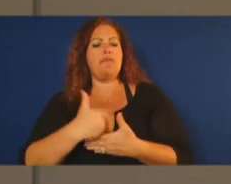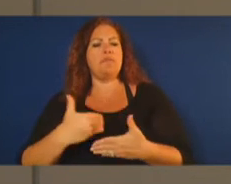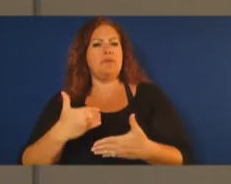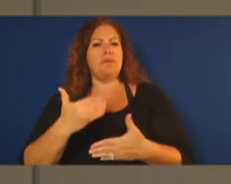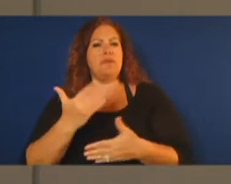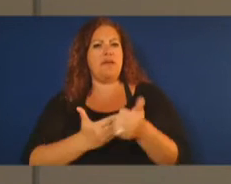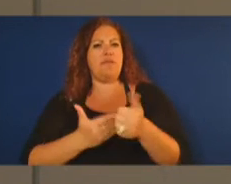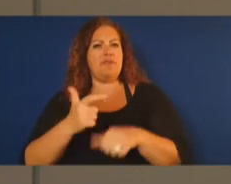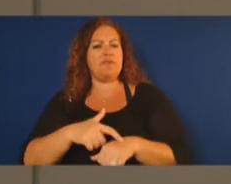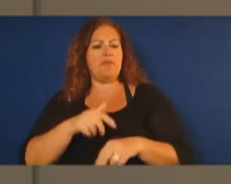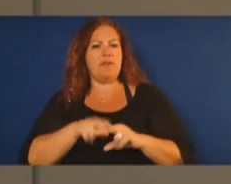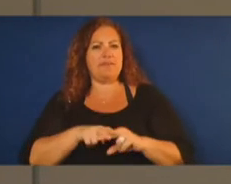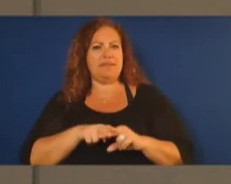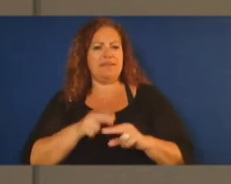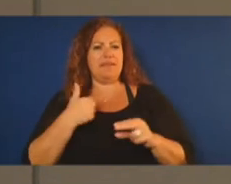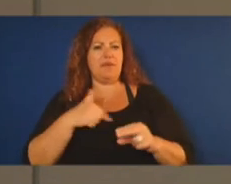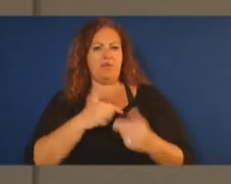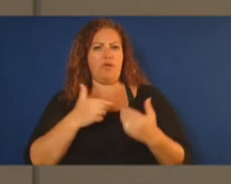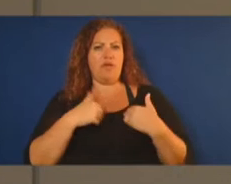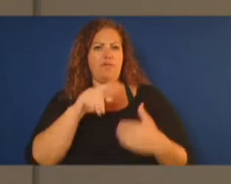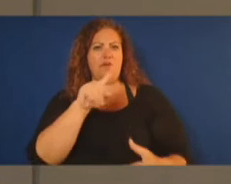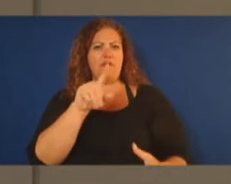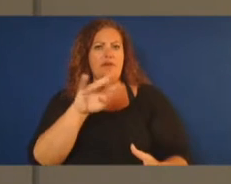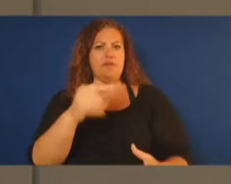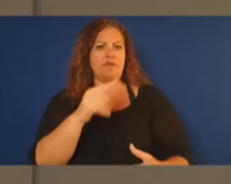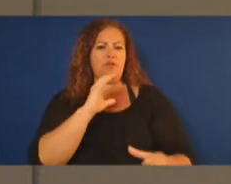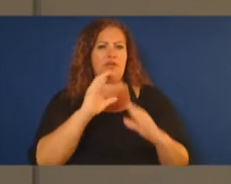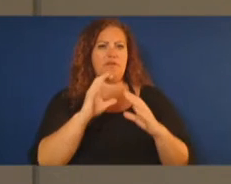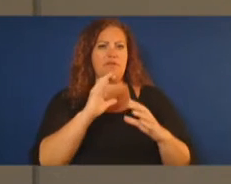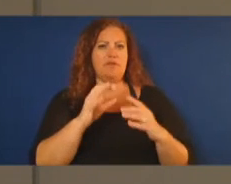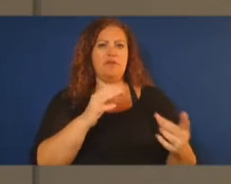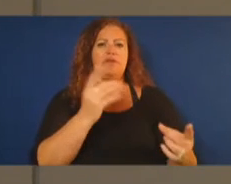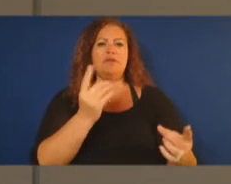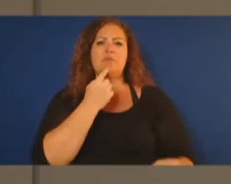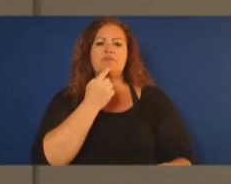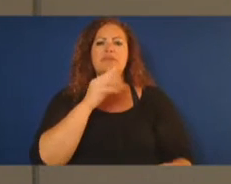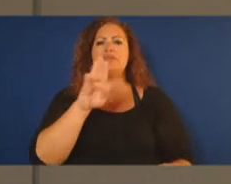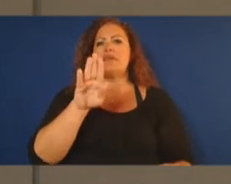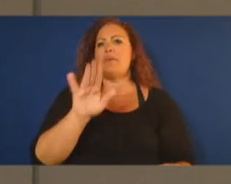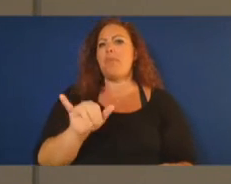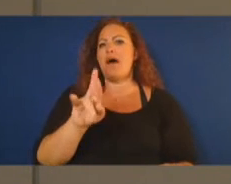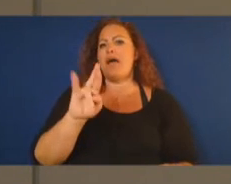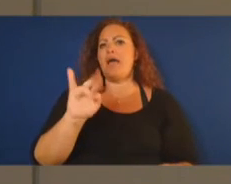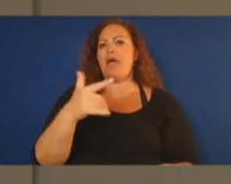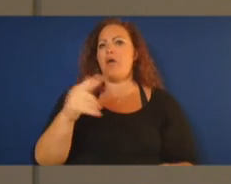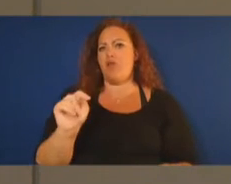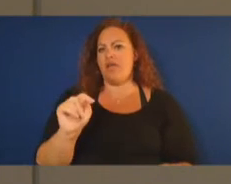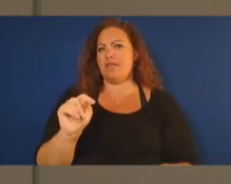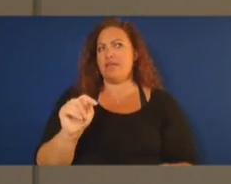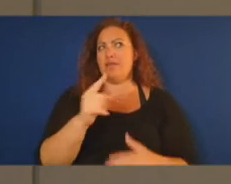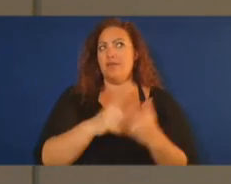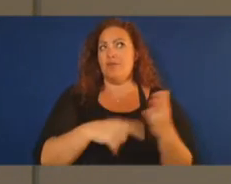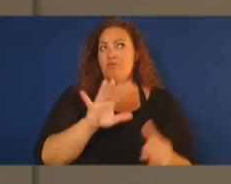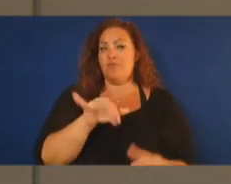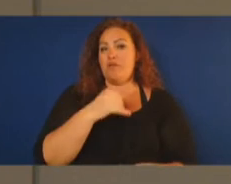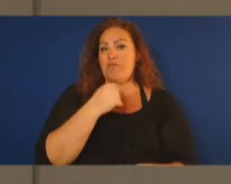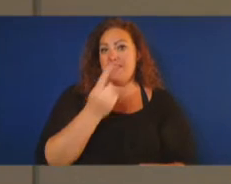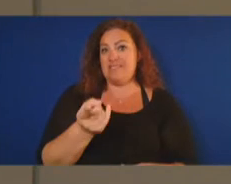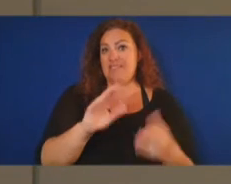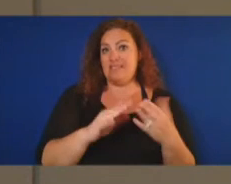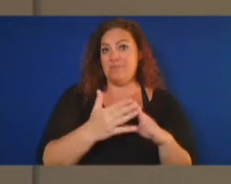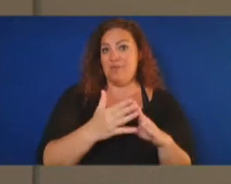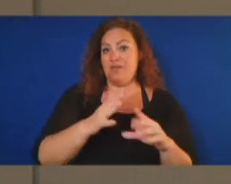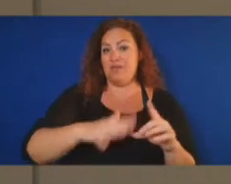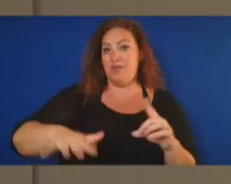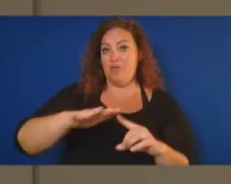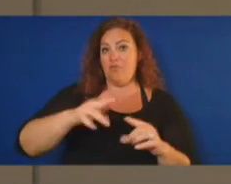we have a zoning conversation is when someone says by right because what that says to the community that surrounds that project